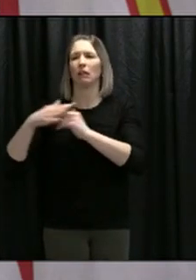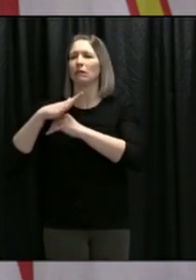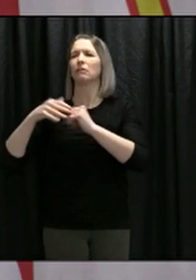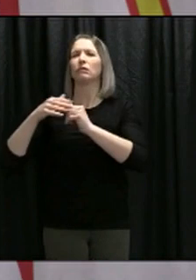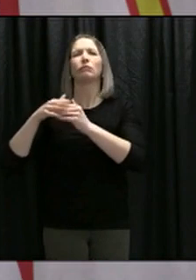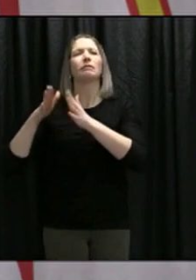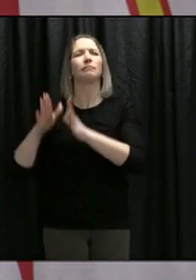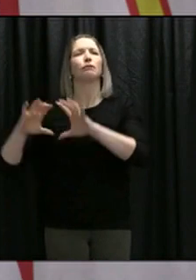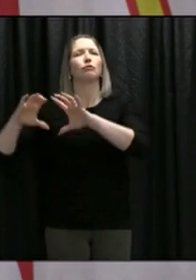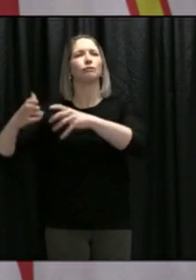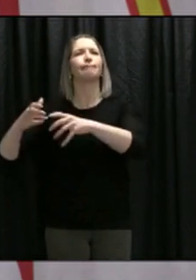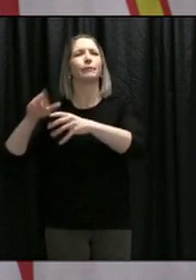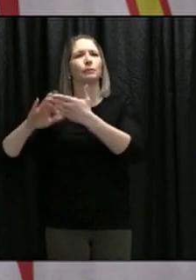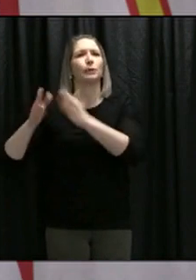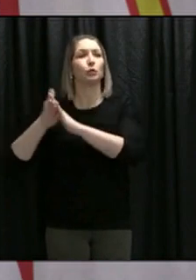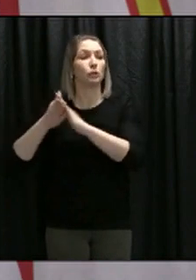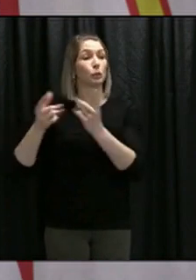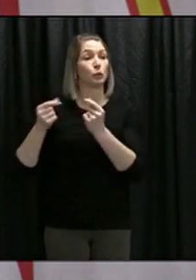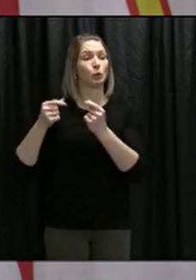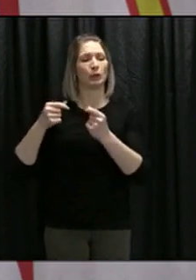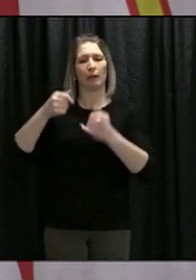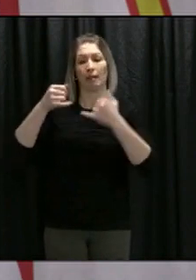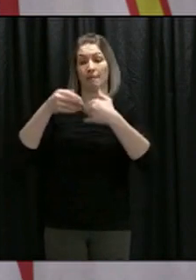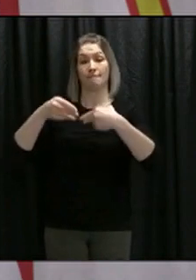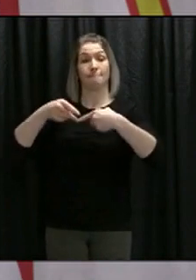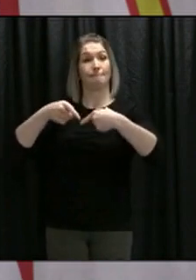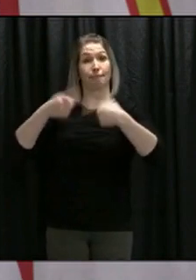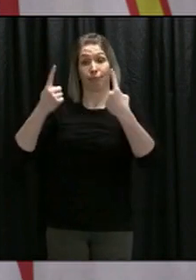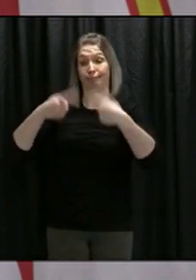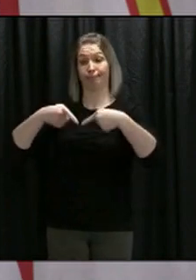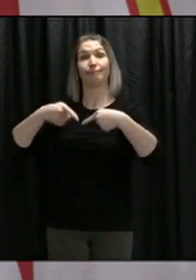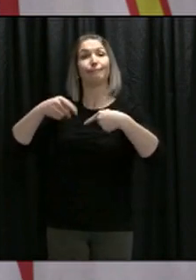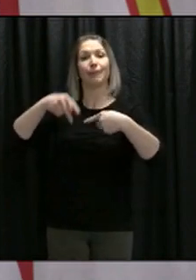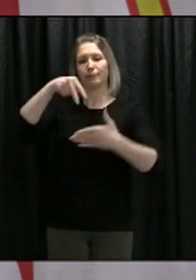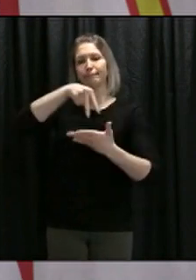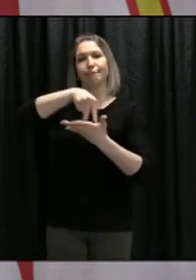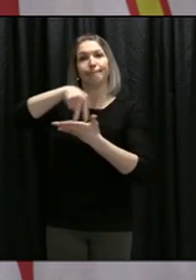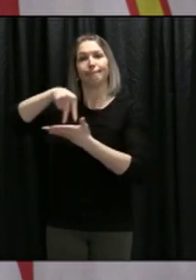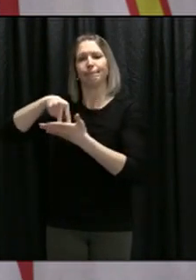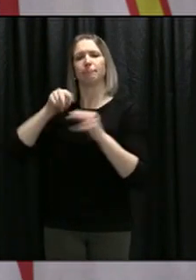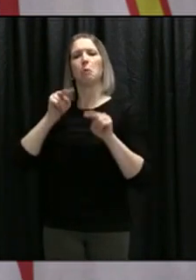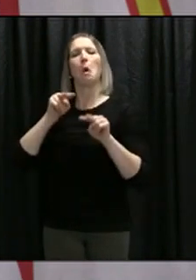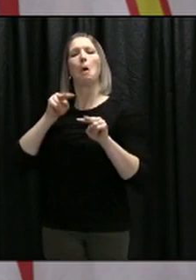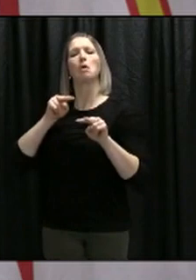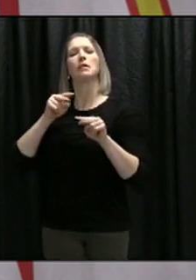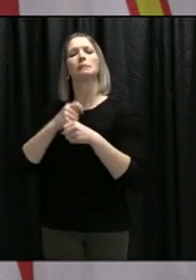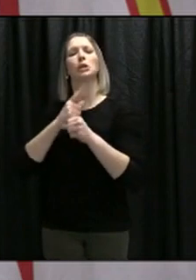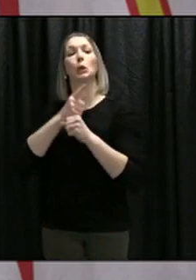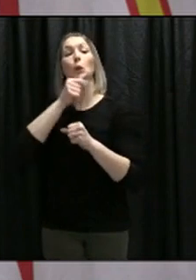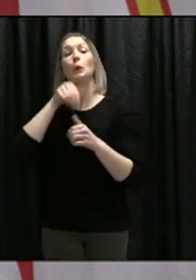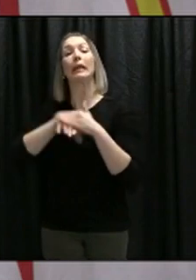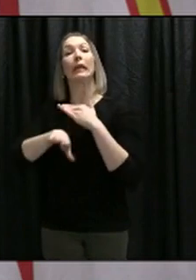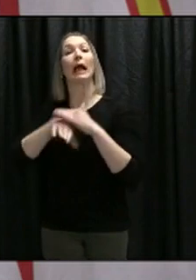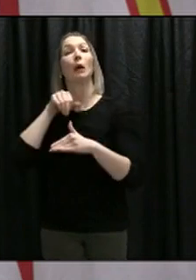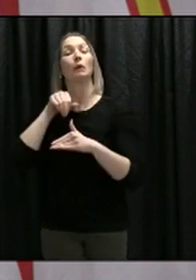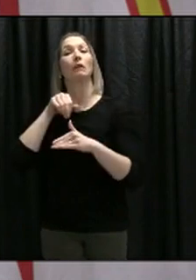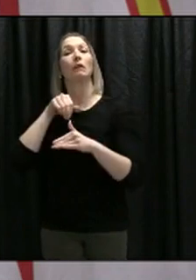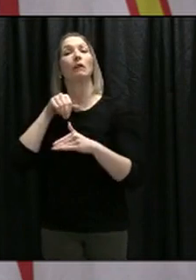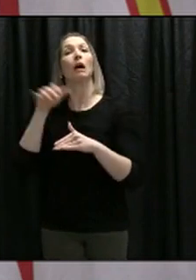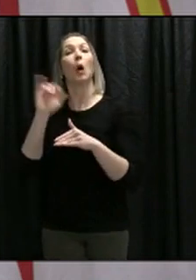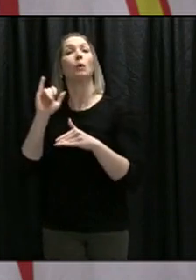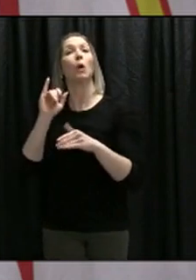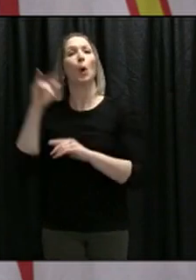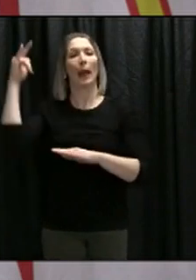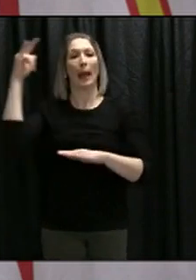as you enter their communities. They're part of the approval process of people that fly into communities through the airplane